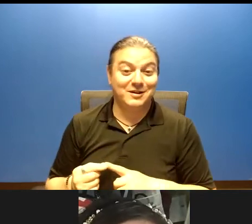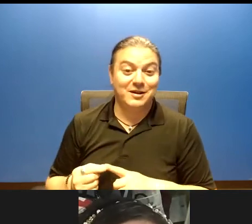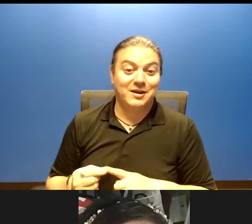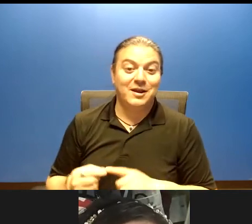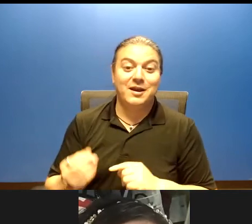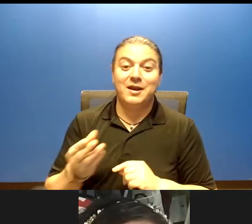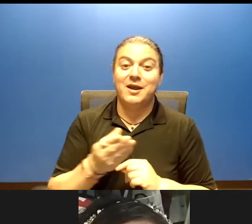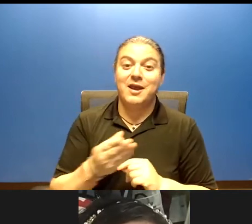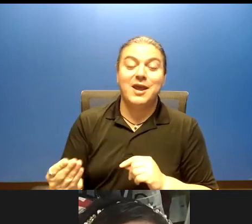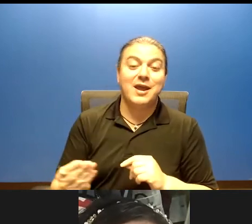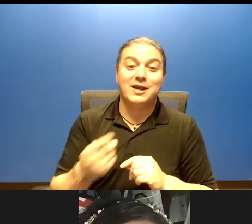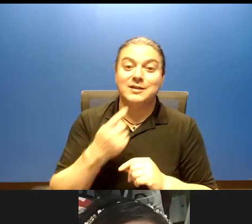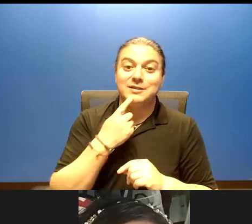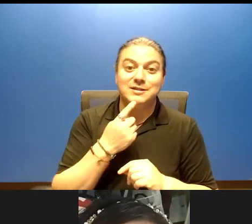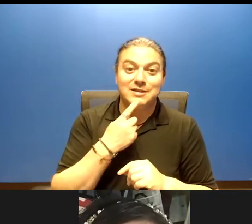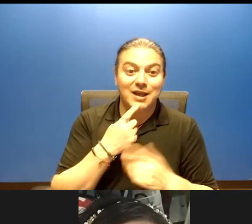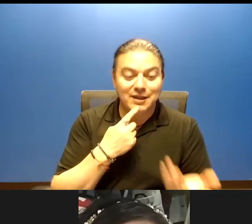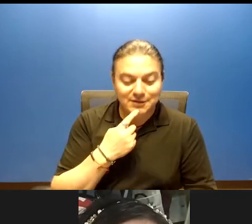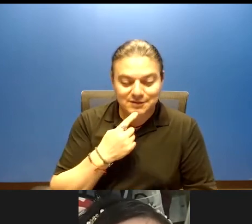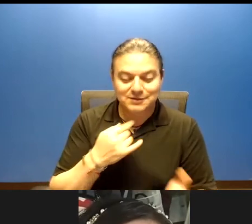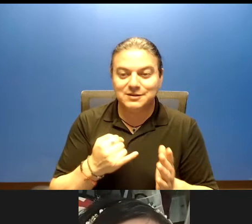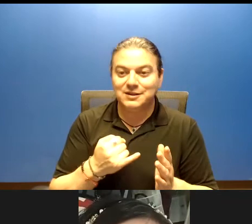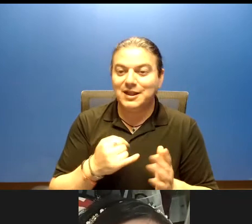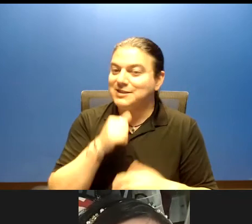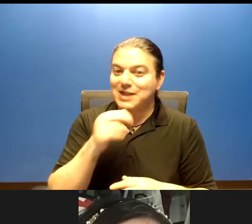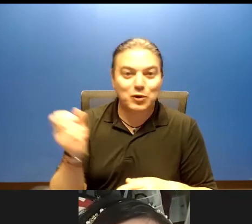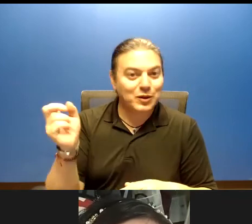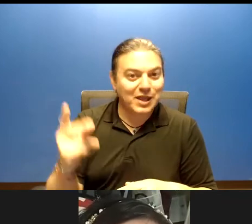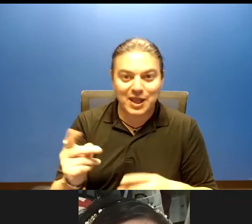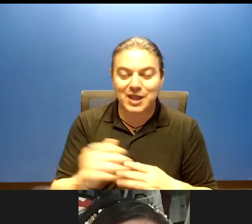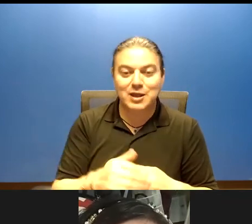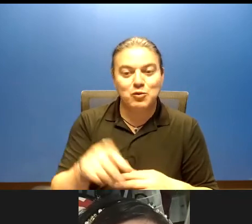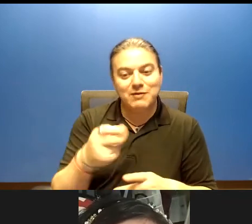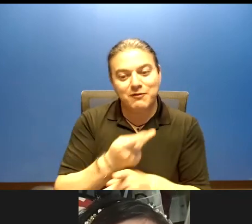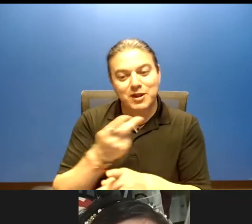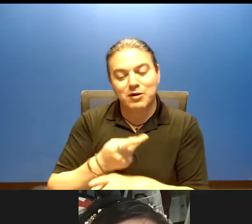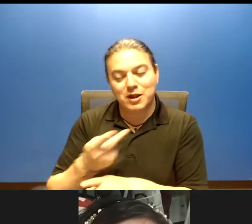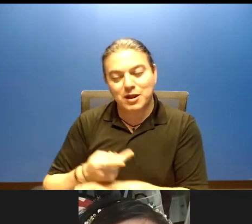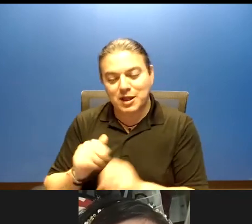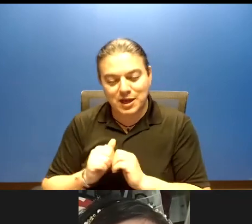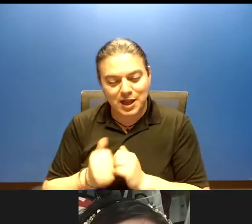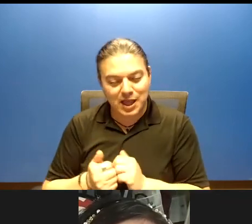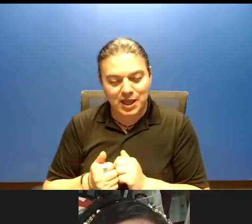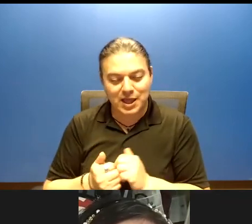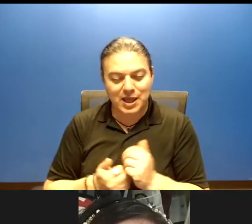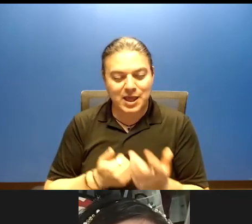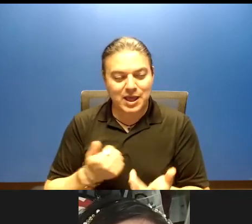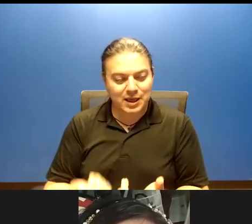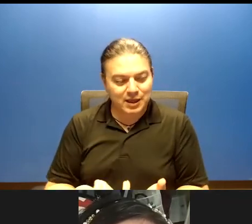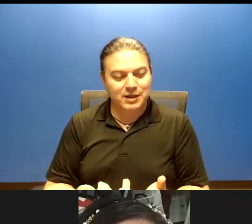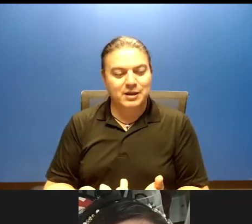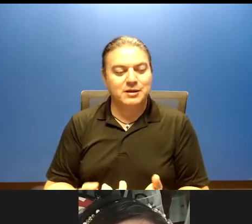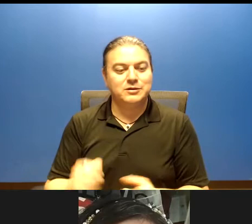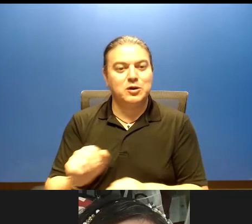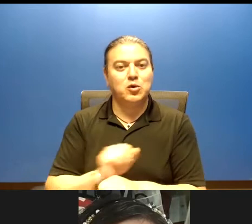and just say it's not okay. And yes. we've got to figure out how the system work for the people